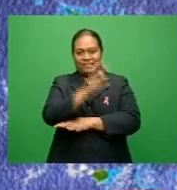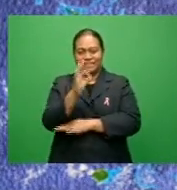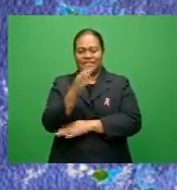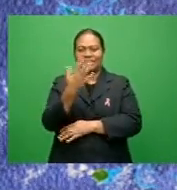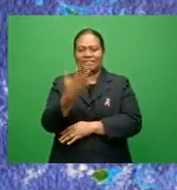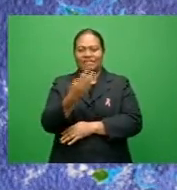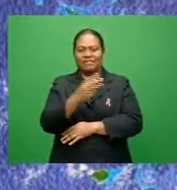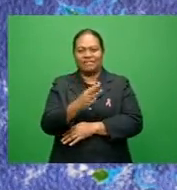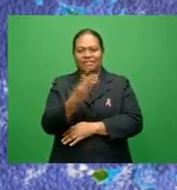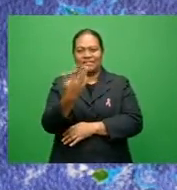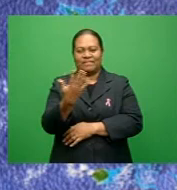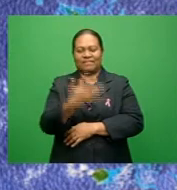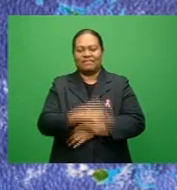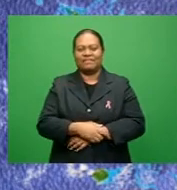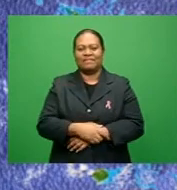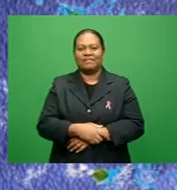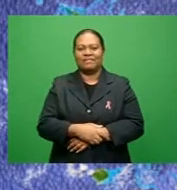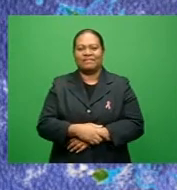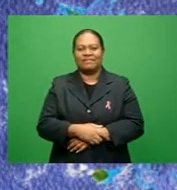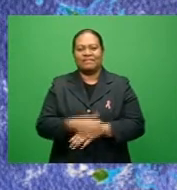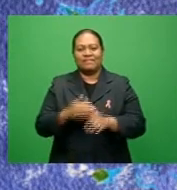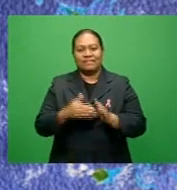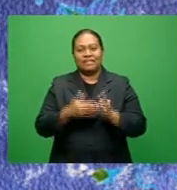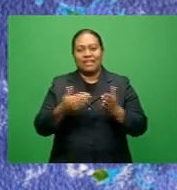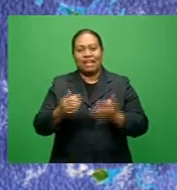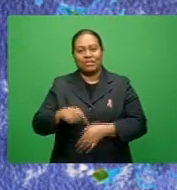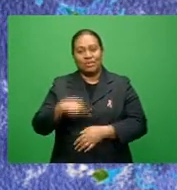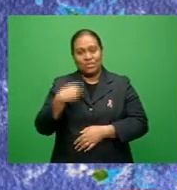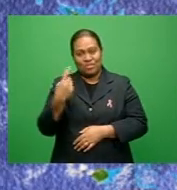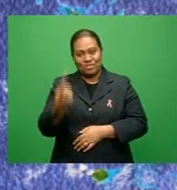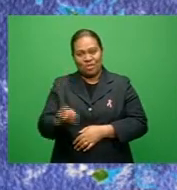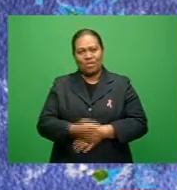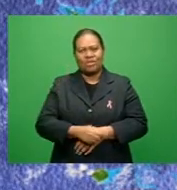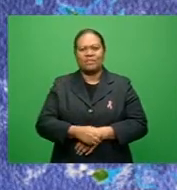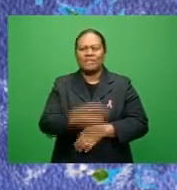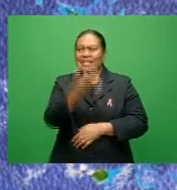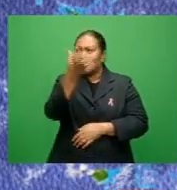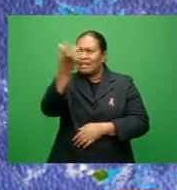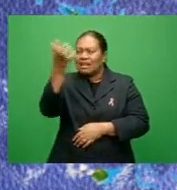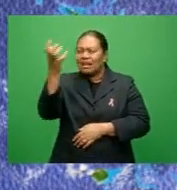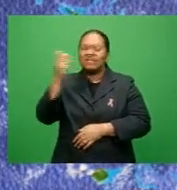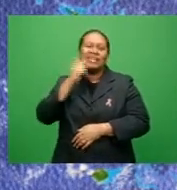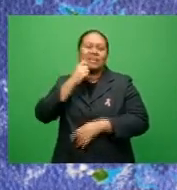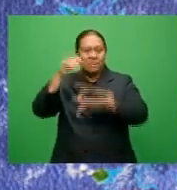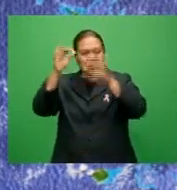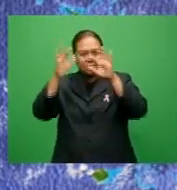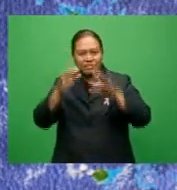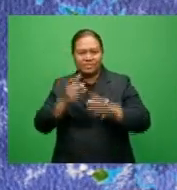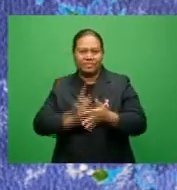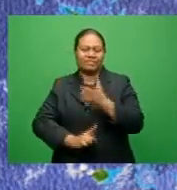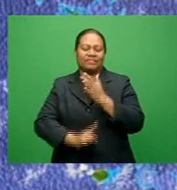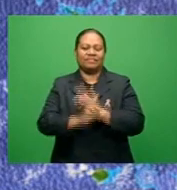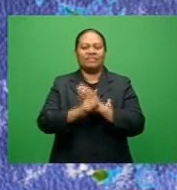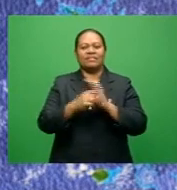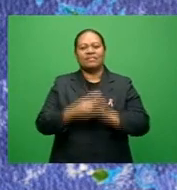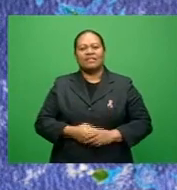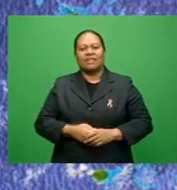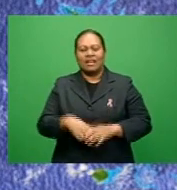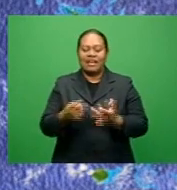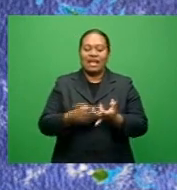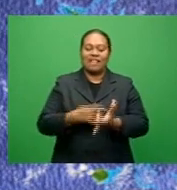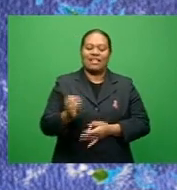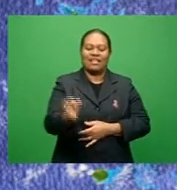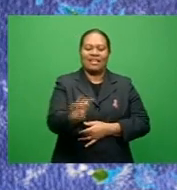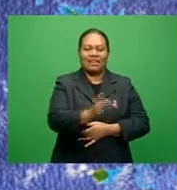at 5:35. Now for tomorrow, expect cloudy periods with some showers over the eastern and interior of the larger